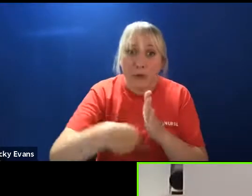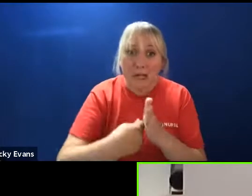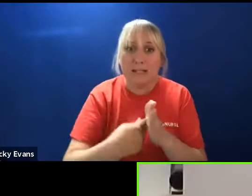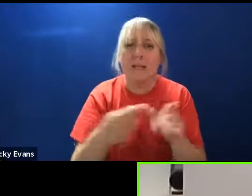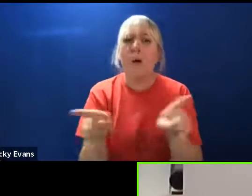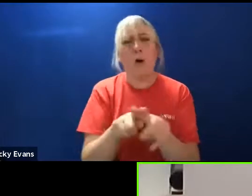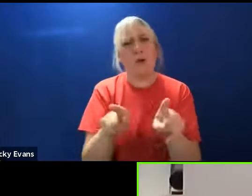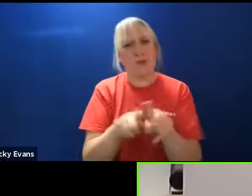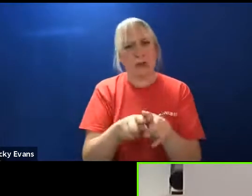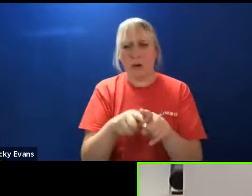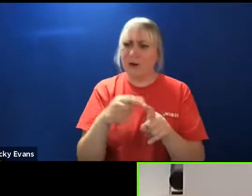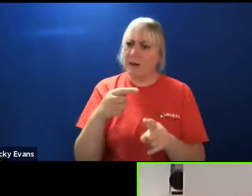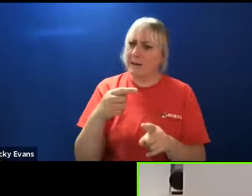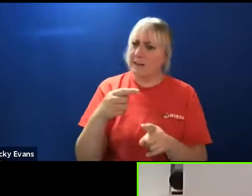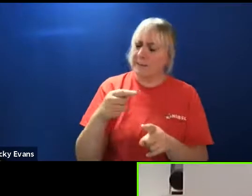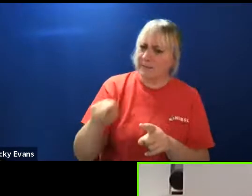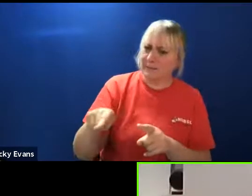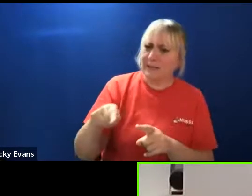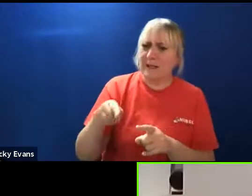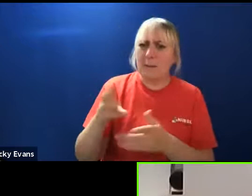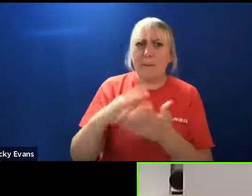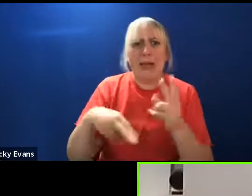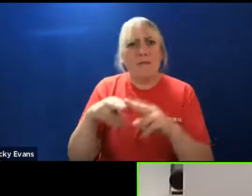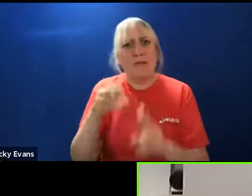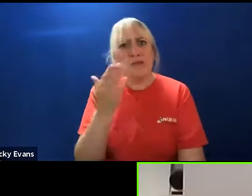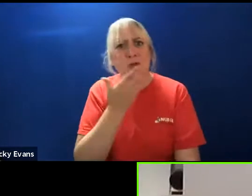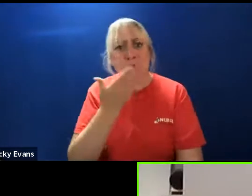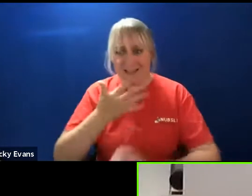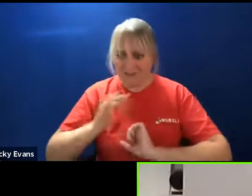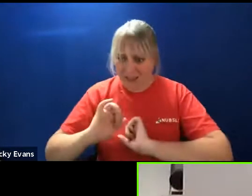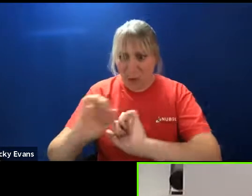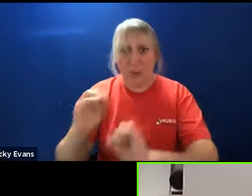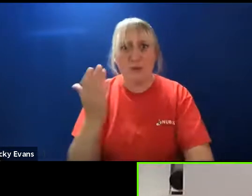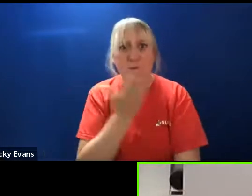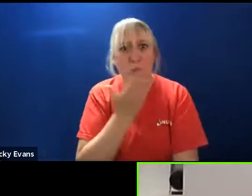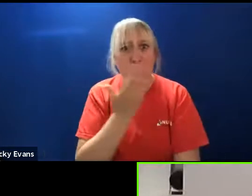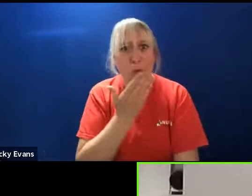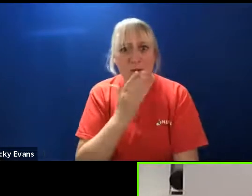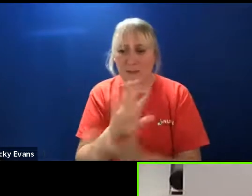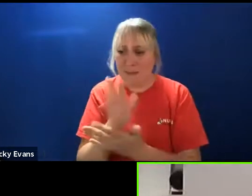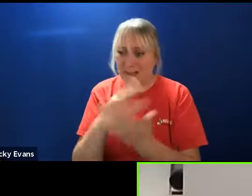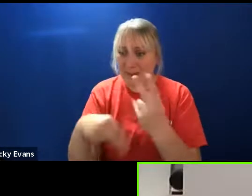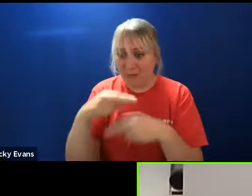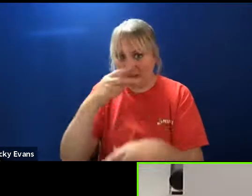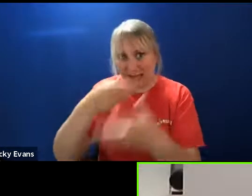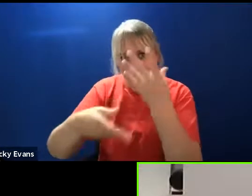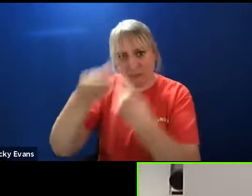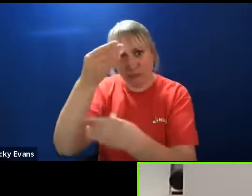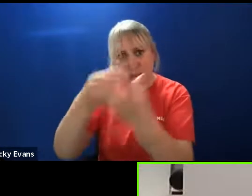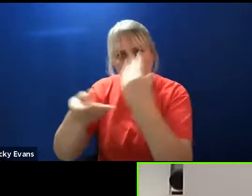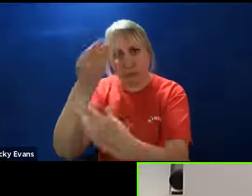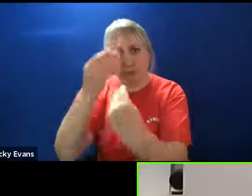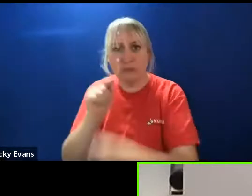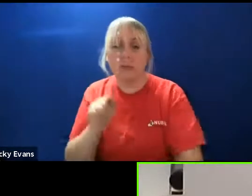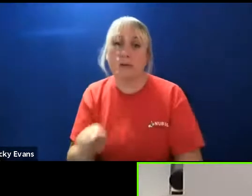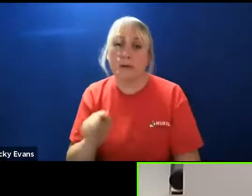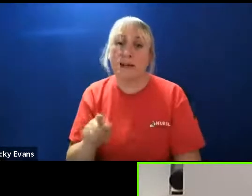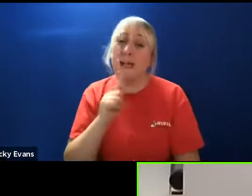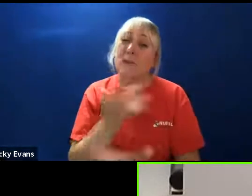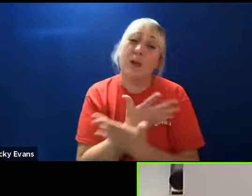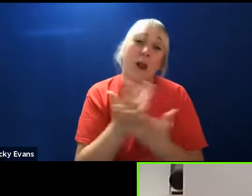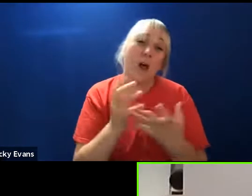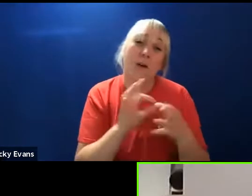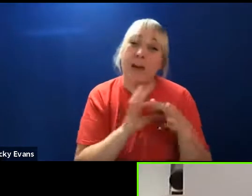could learn how to support their children at home. There was a real sense of collaboration between schools and within